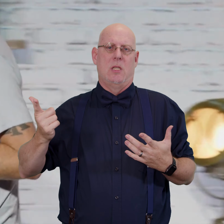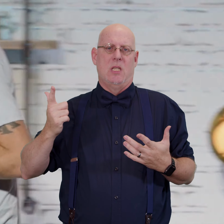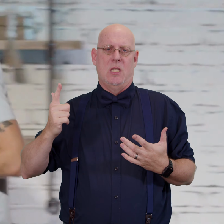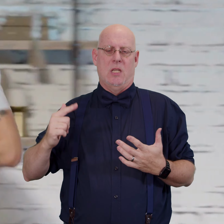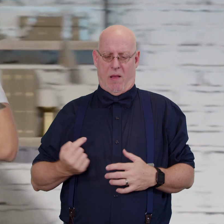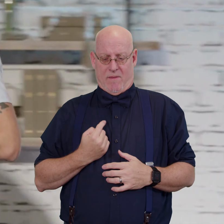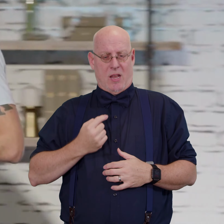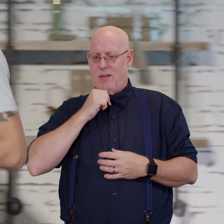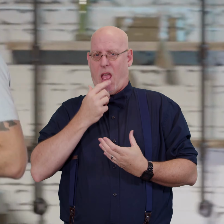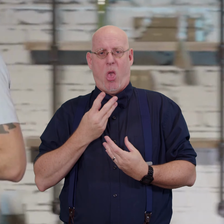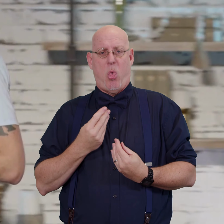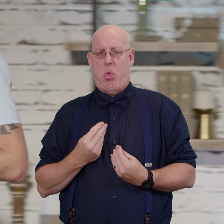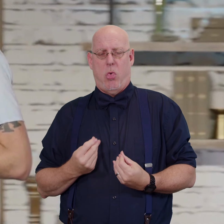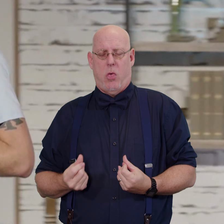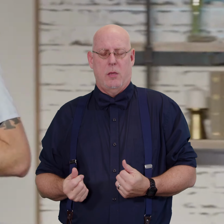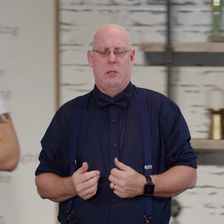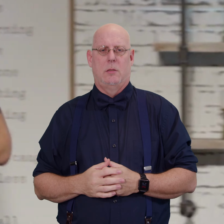wane.